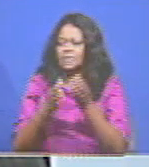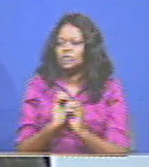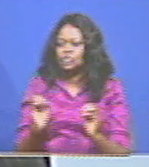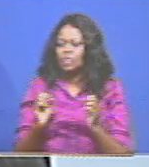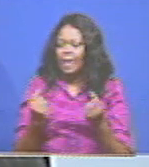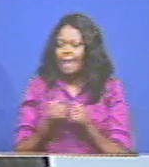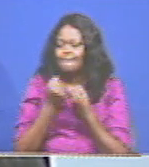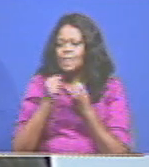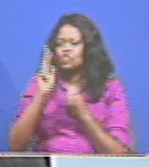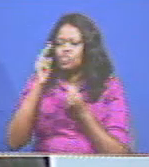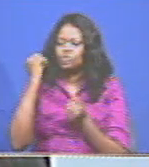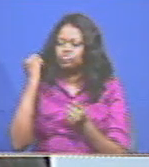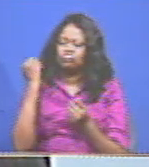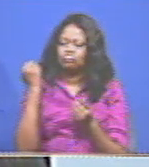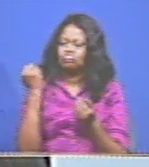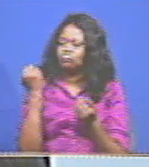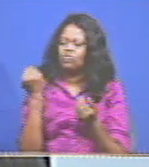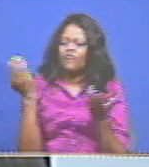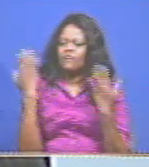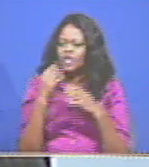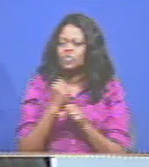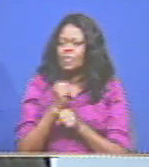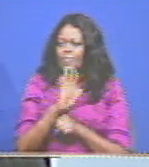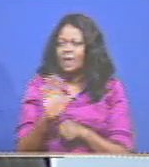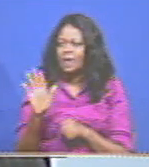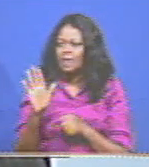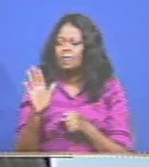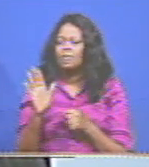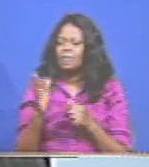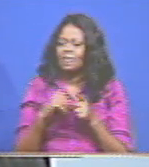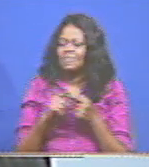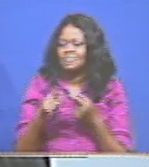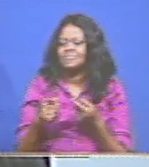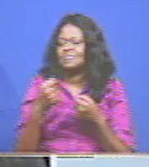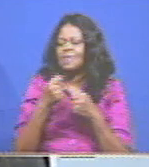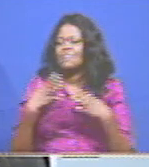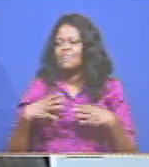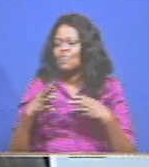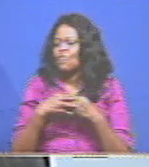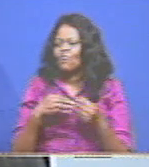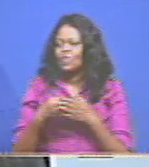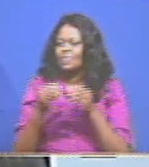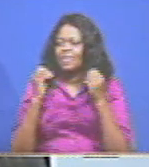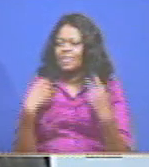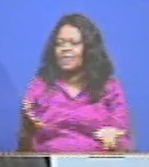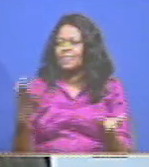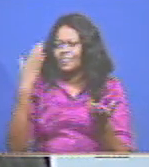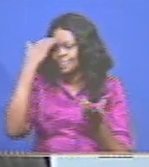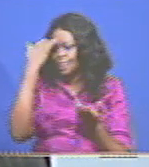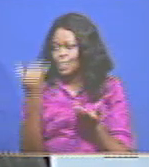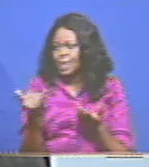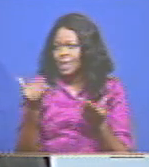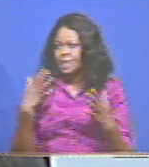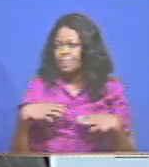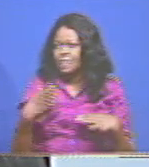Uhuru exits the scene. Mm-hmm. So that is causing a bit of discomfort to the people, because the people